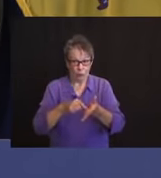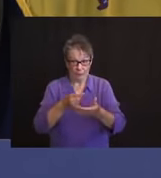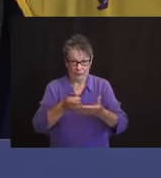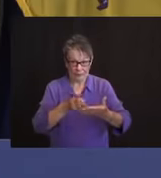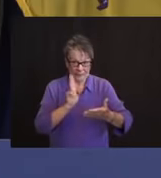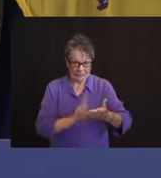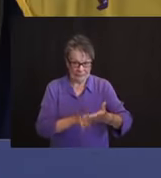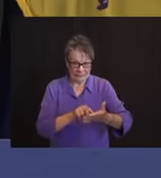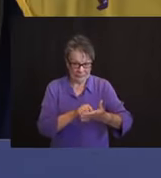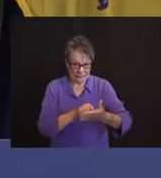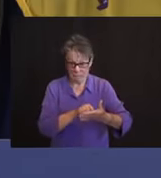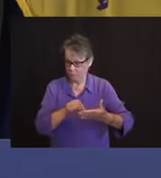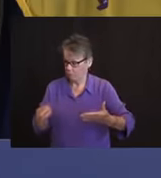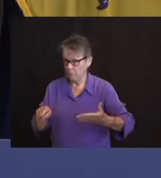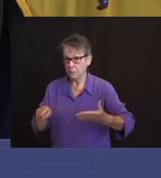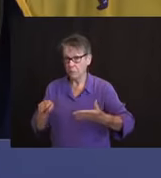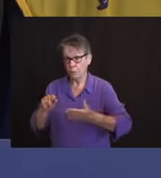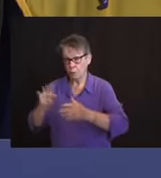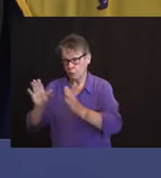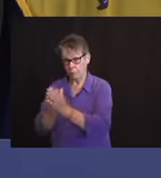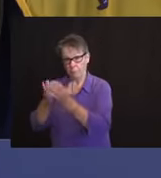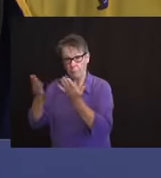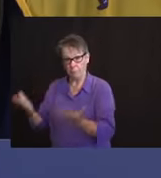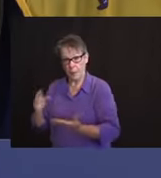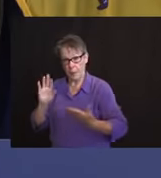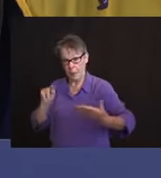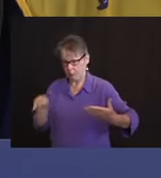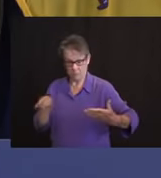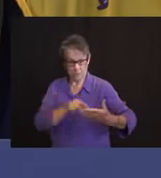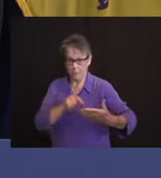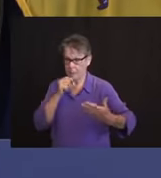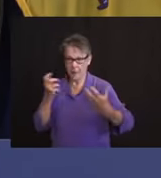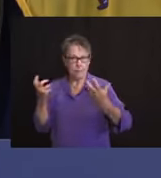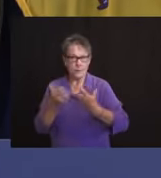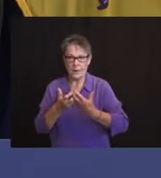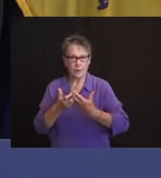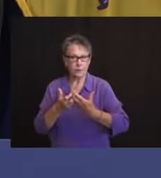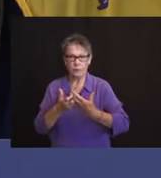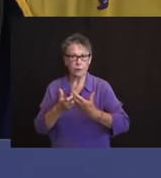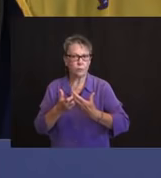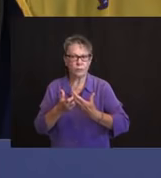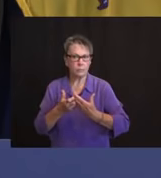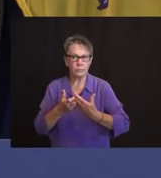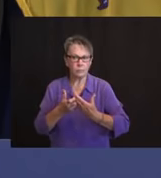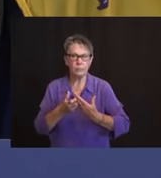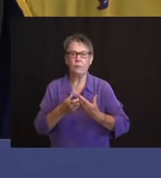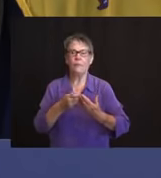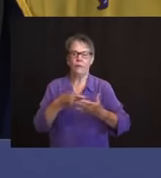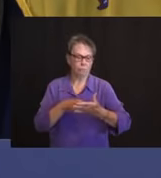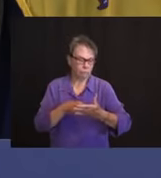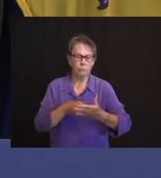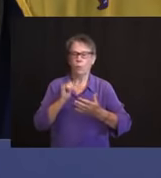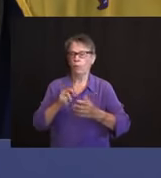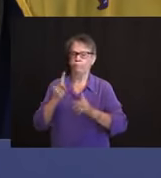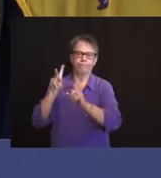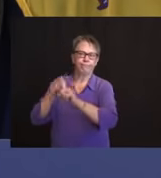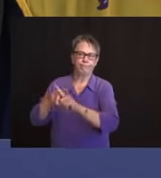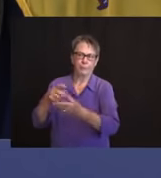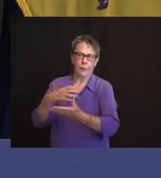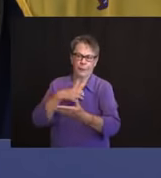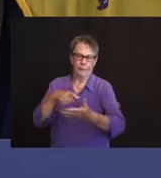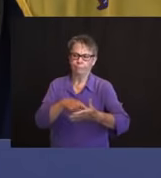now have a process for you to appeal that, which was an issue that arose in the May election. So the administration takes the concerns that have